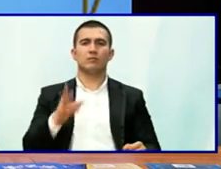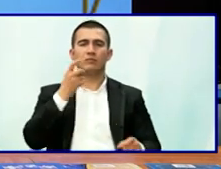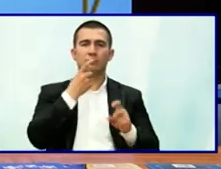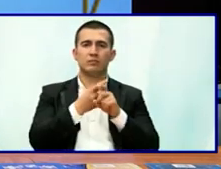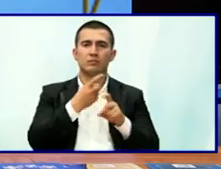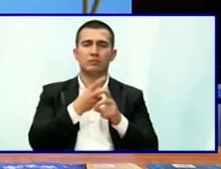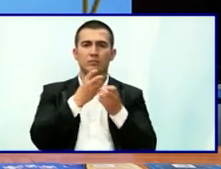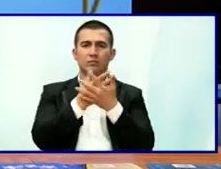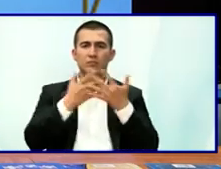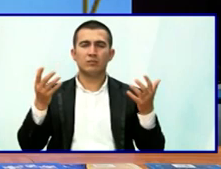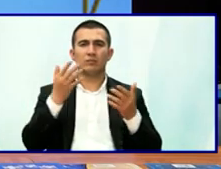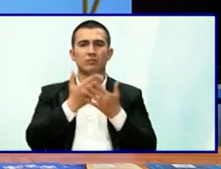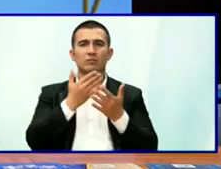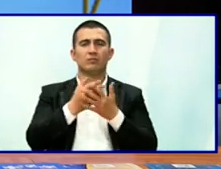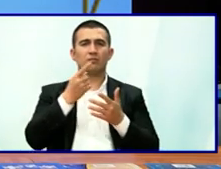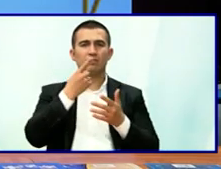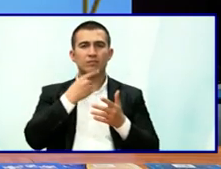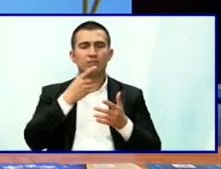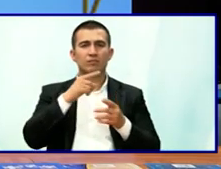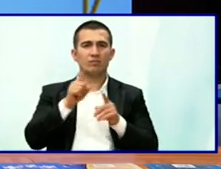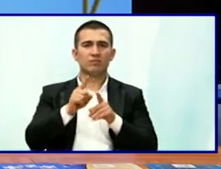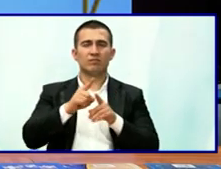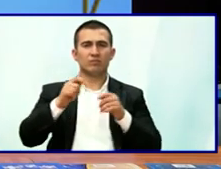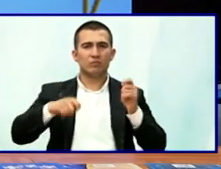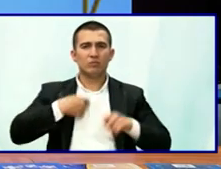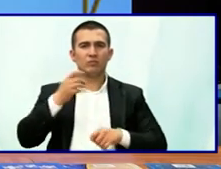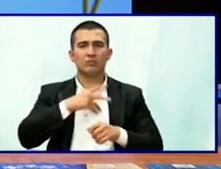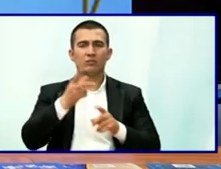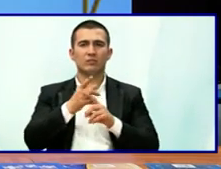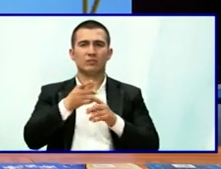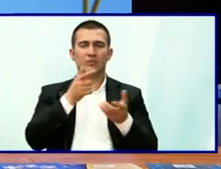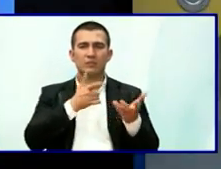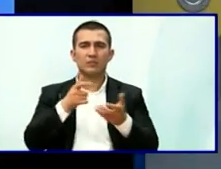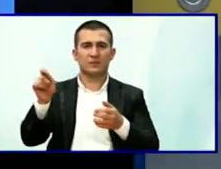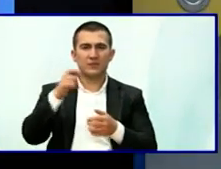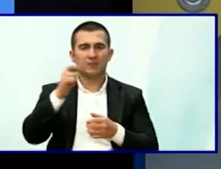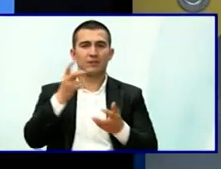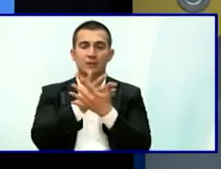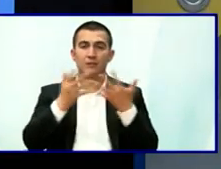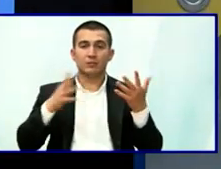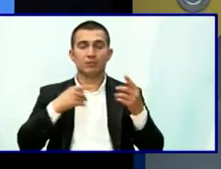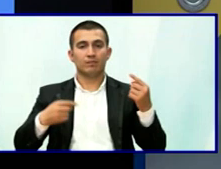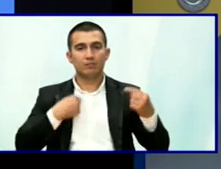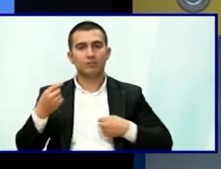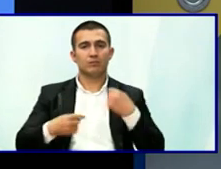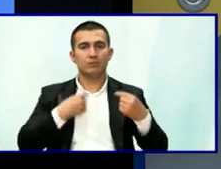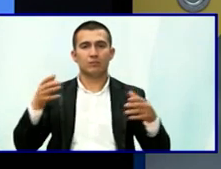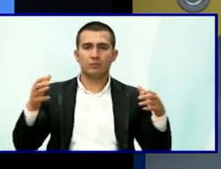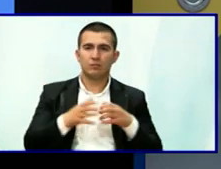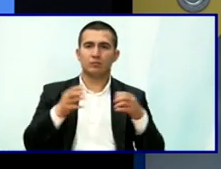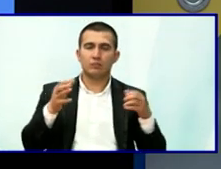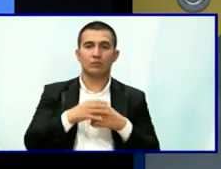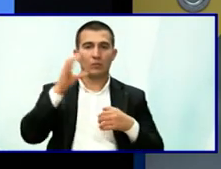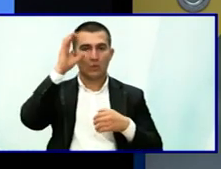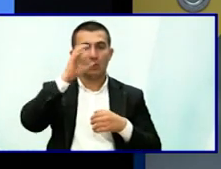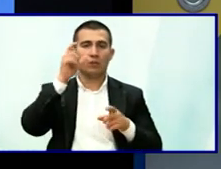fashistlar qon qaqshatgan bo'lishiga qaramasdan, u o'zining sabr-bardoshi bilan, birdamliligi bilan yengib o'zbek nomini saqlab